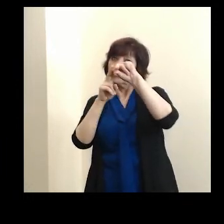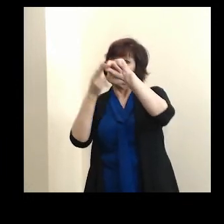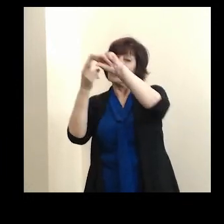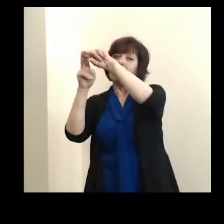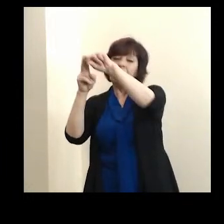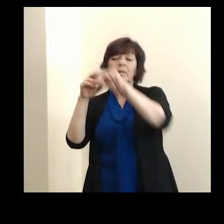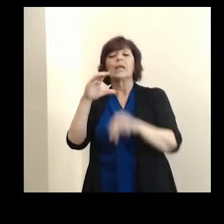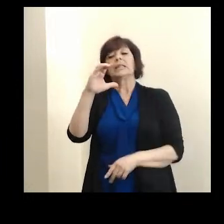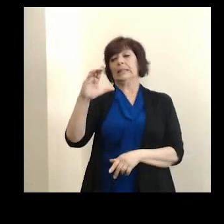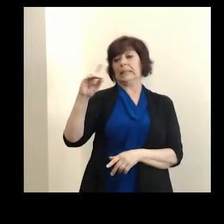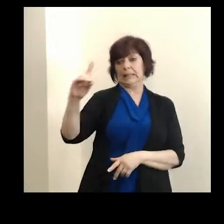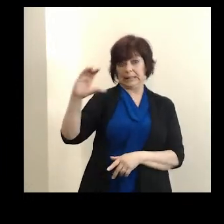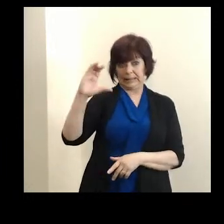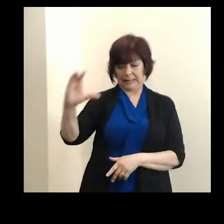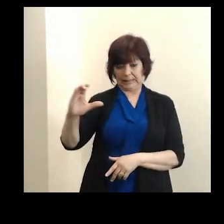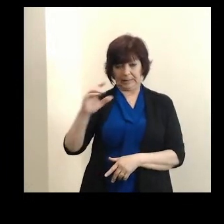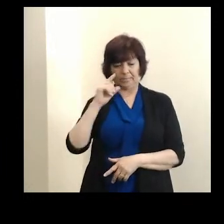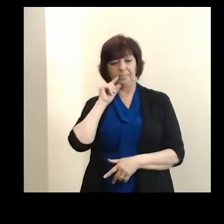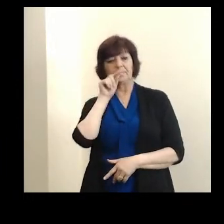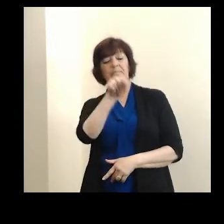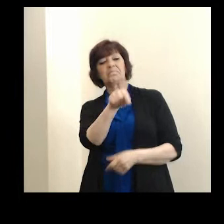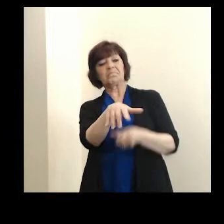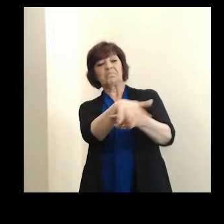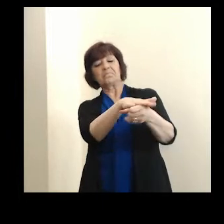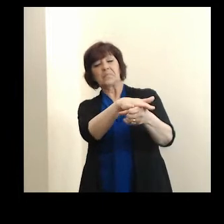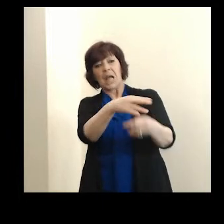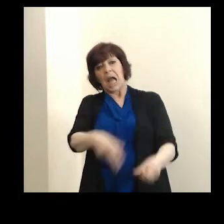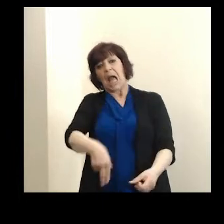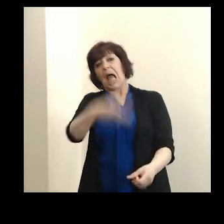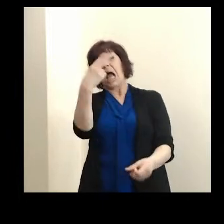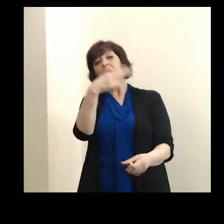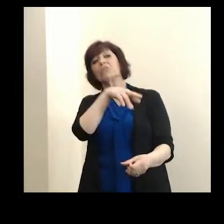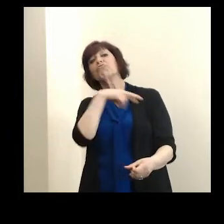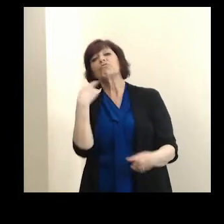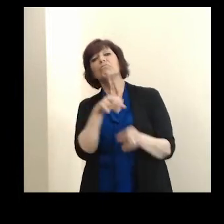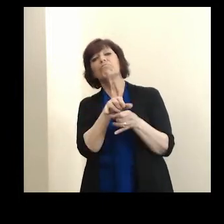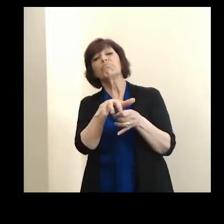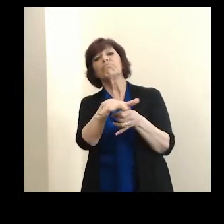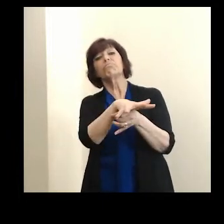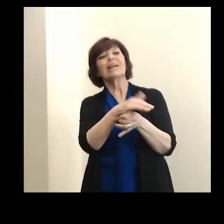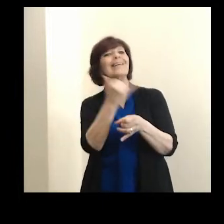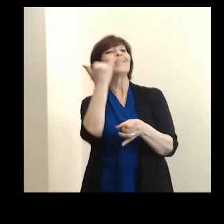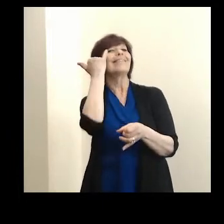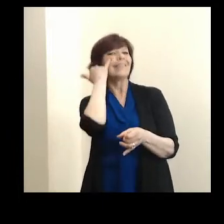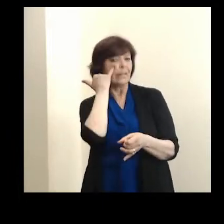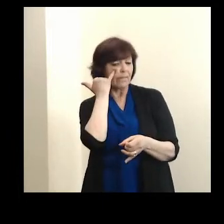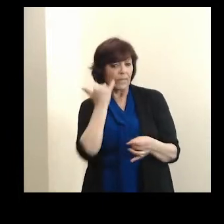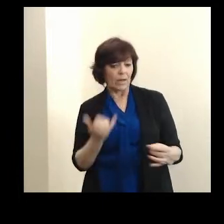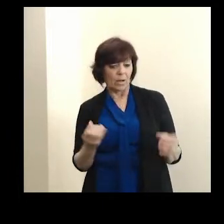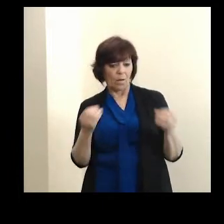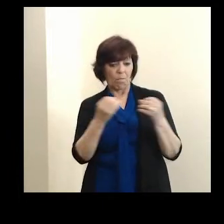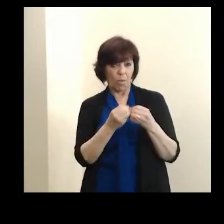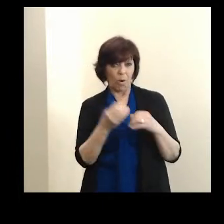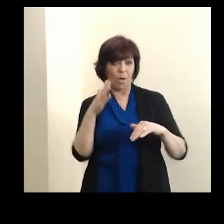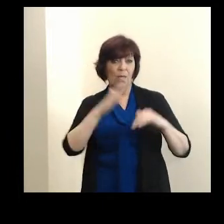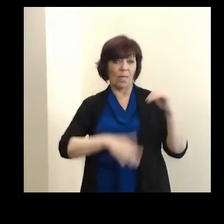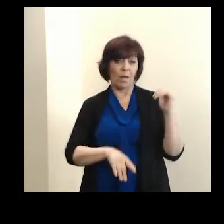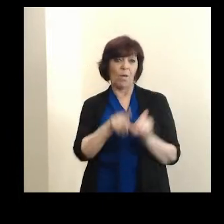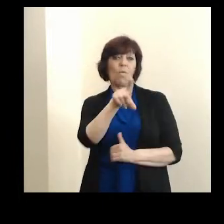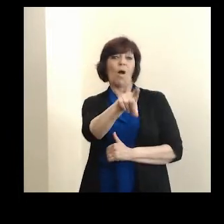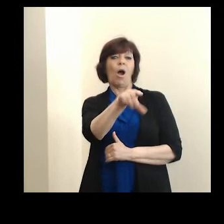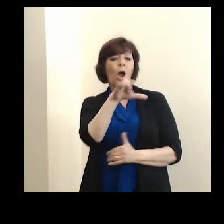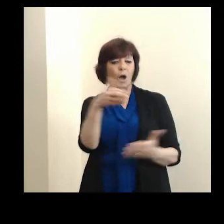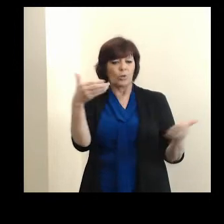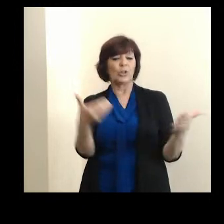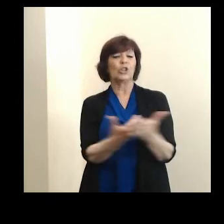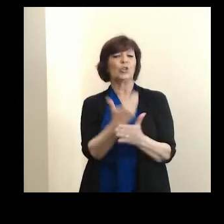CDC identifies a region as high risk of transmission if there are more than 100 new cases over a 7-day period